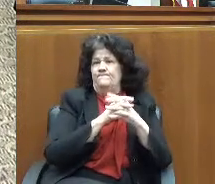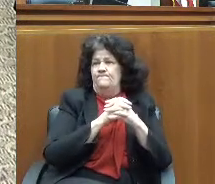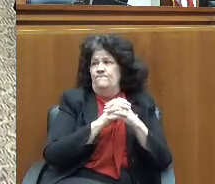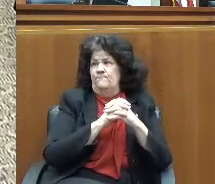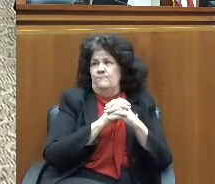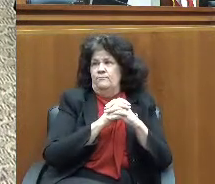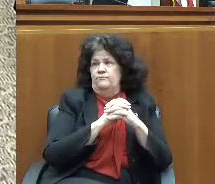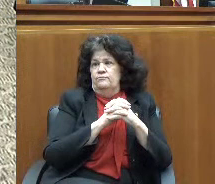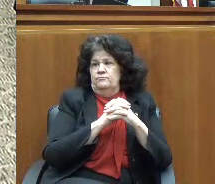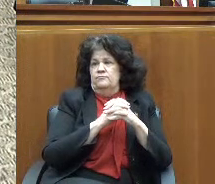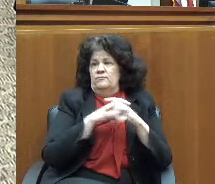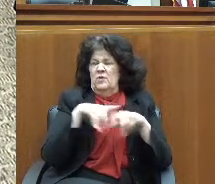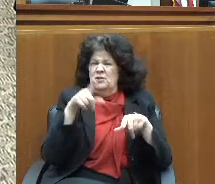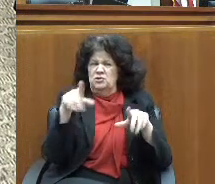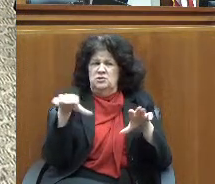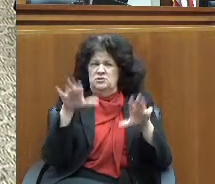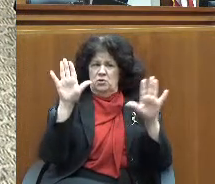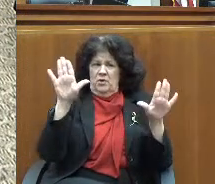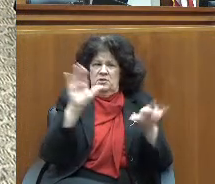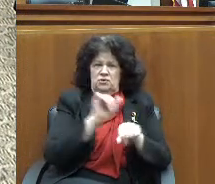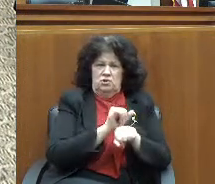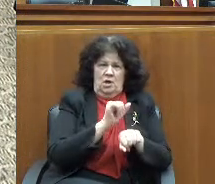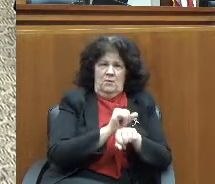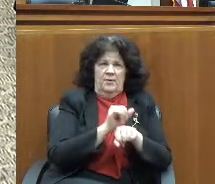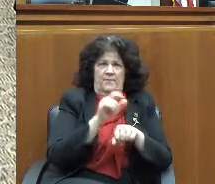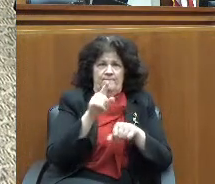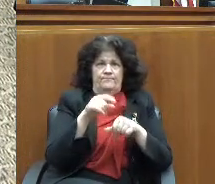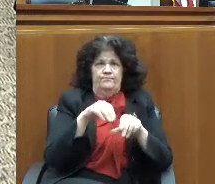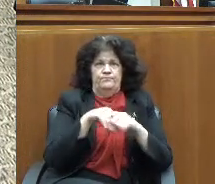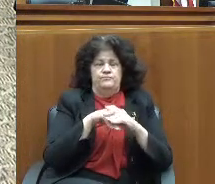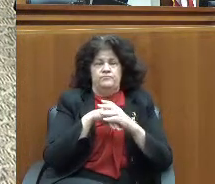She does a great job, I believe, in the retention